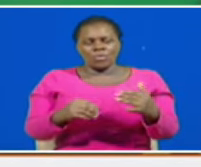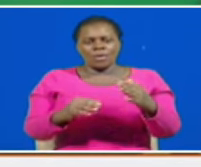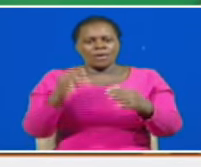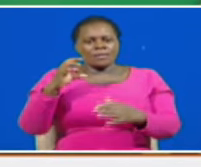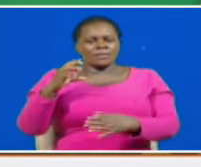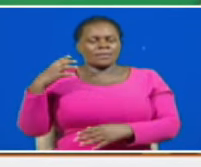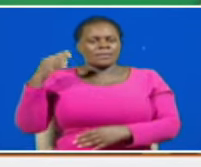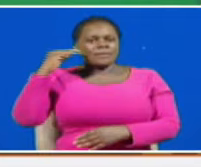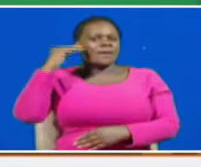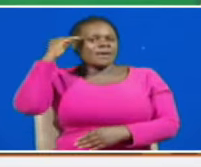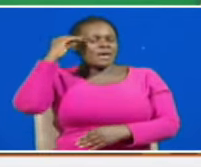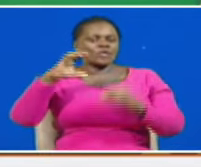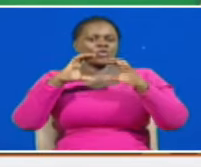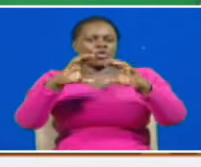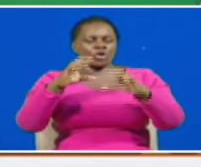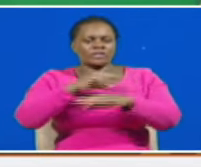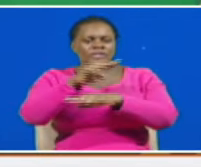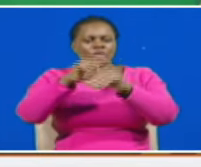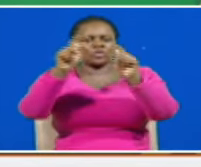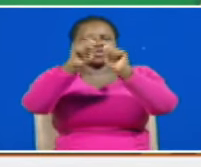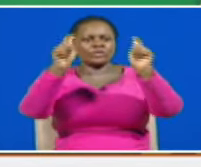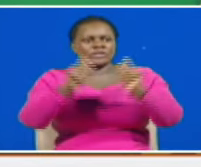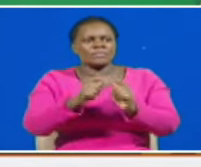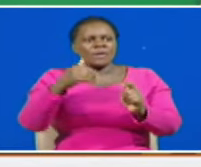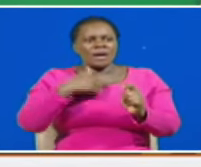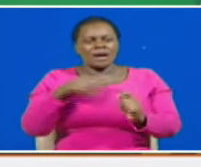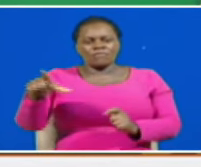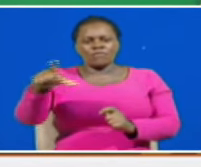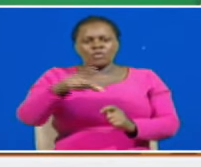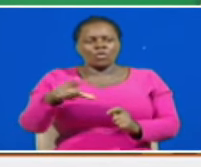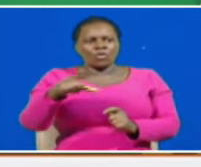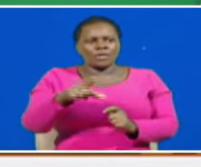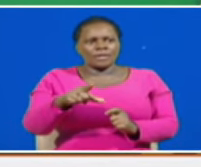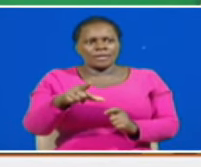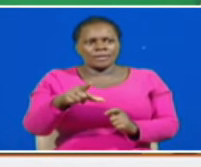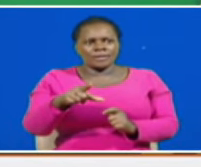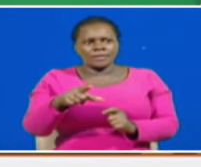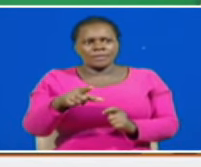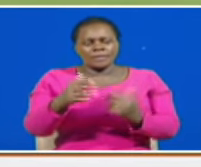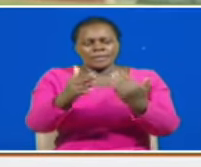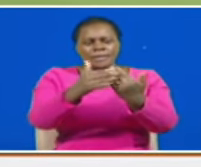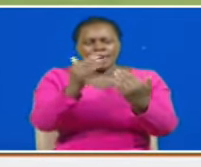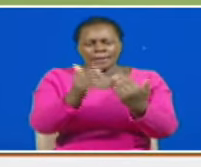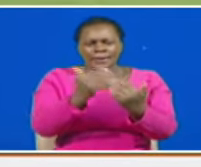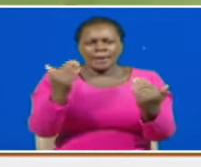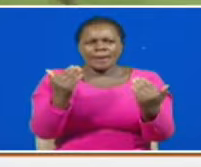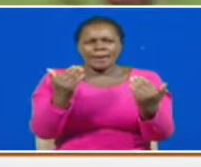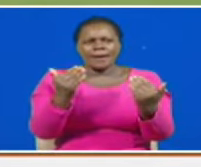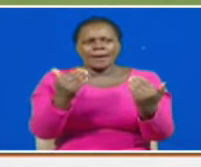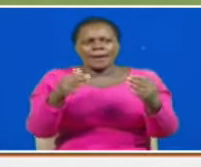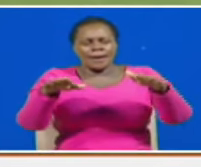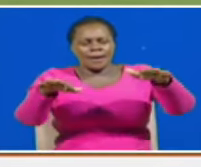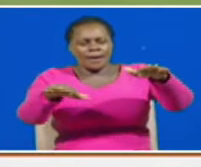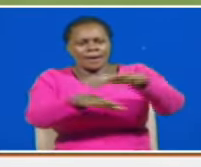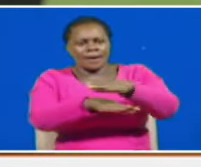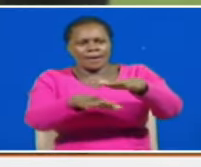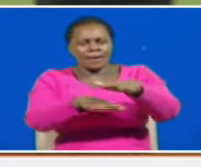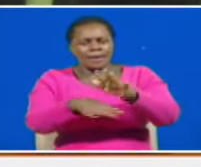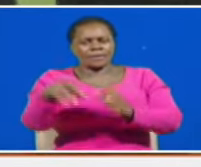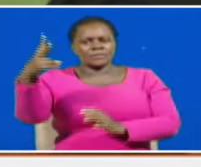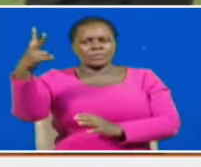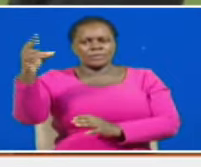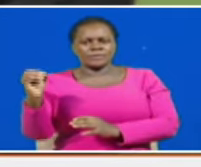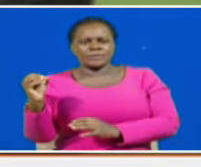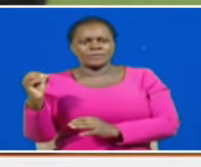national team, we have also, these are the local coaches manning, or rather taking care of the under 20. You've